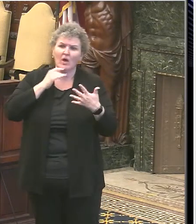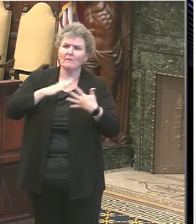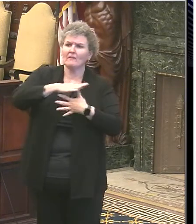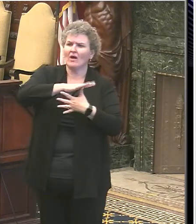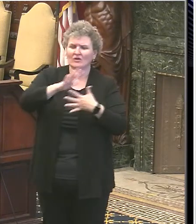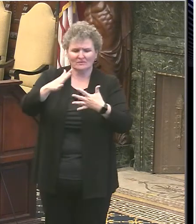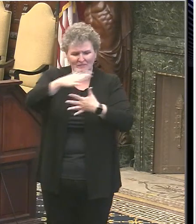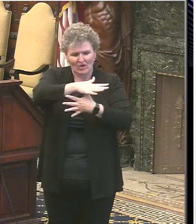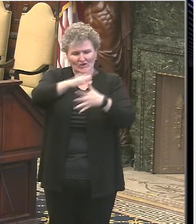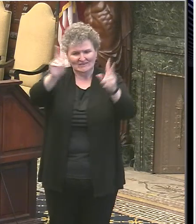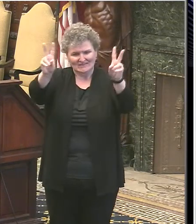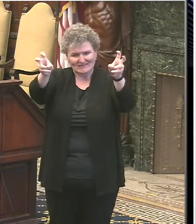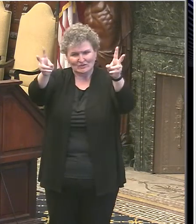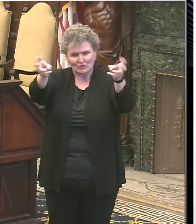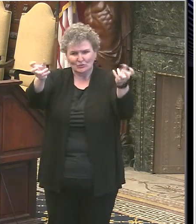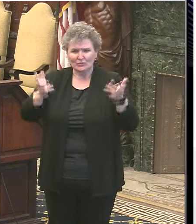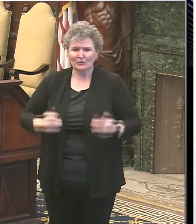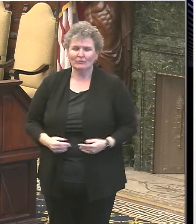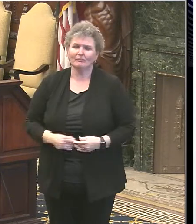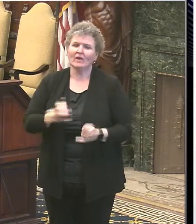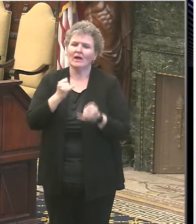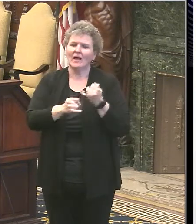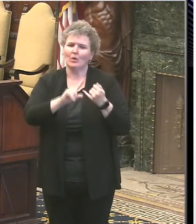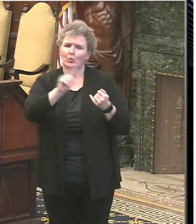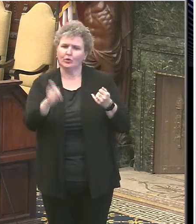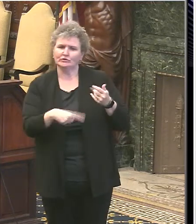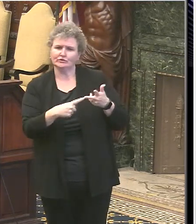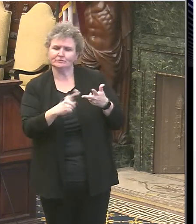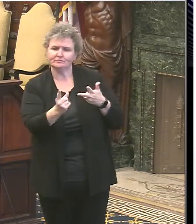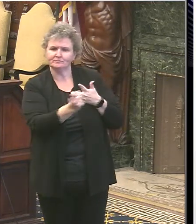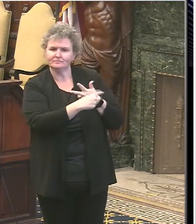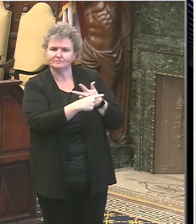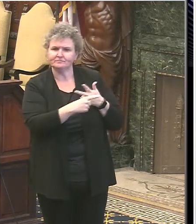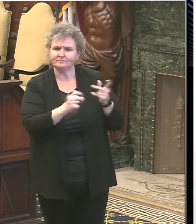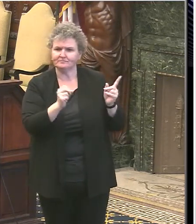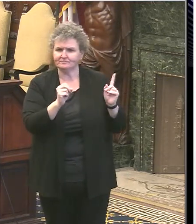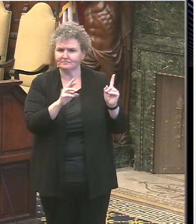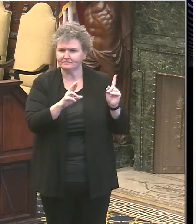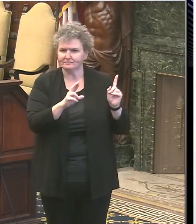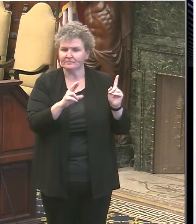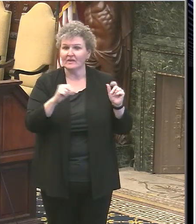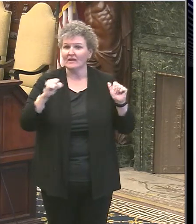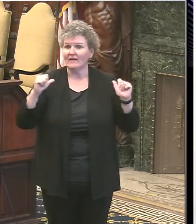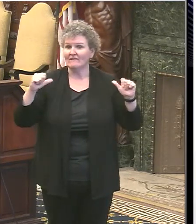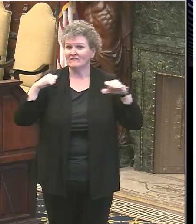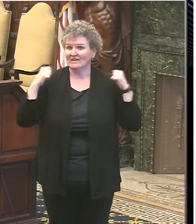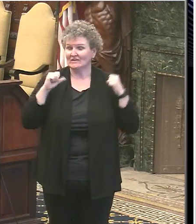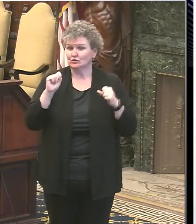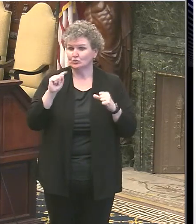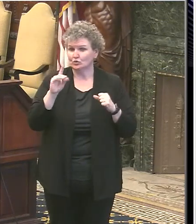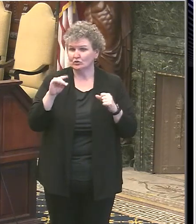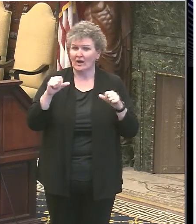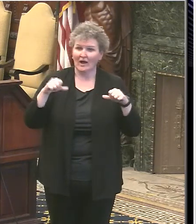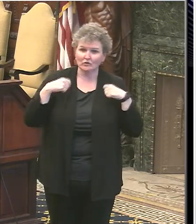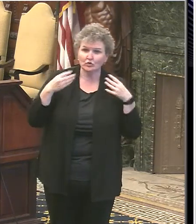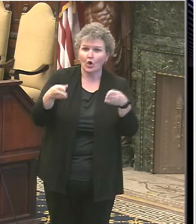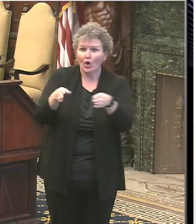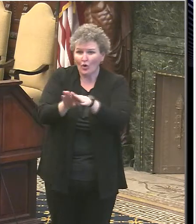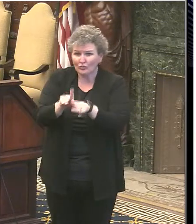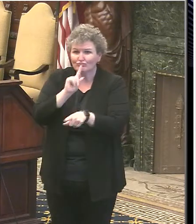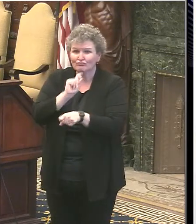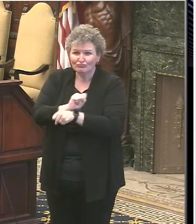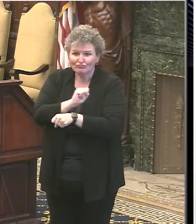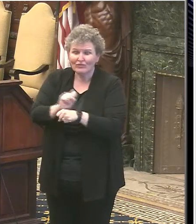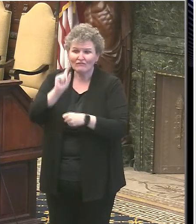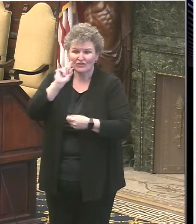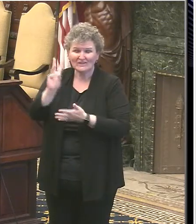Final question for the mayor. Okay, so if these fitness studios and gyms are going to be closed for 6